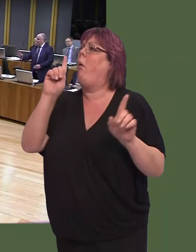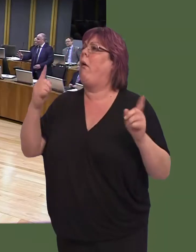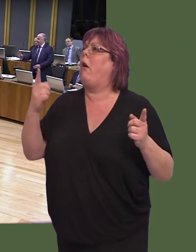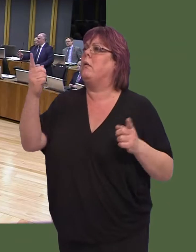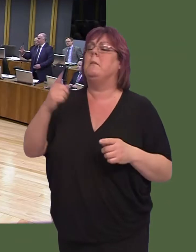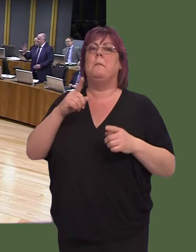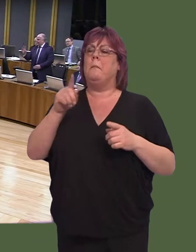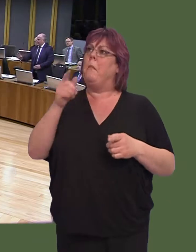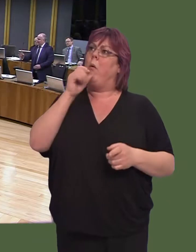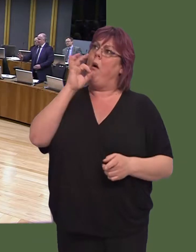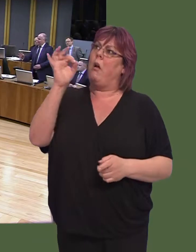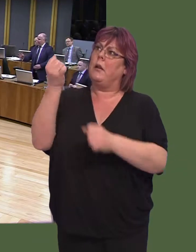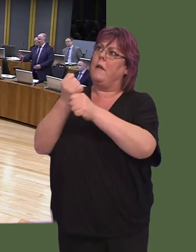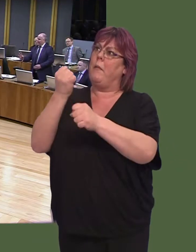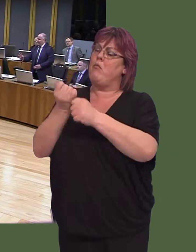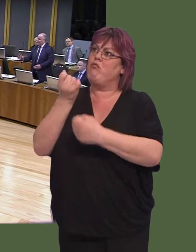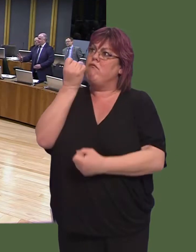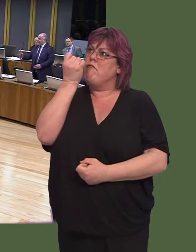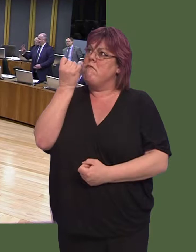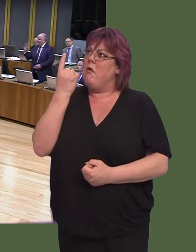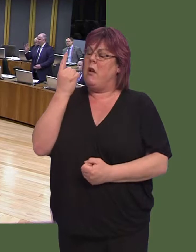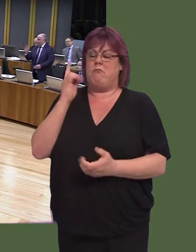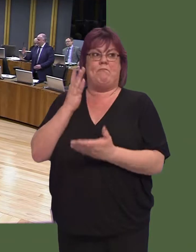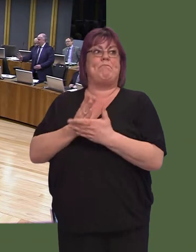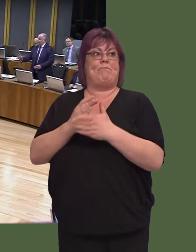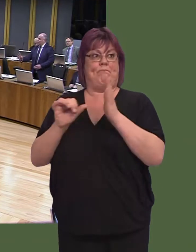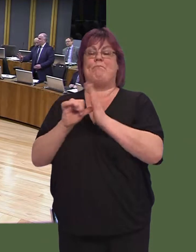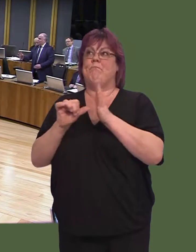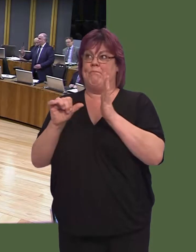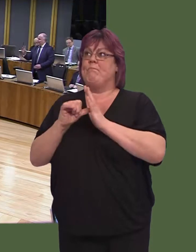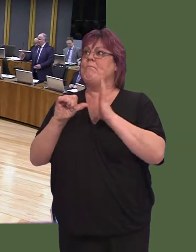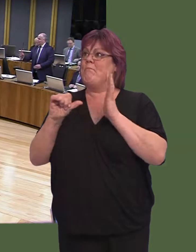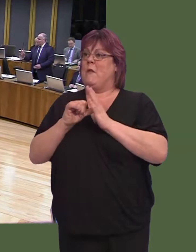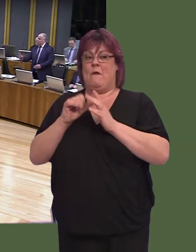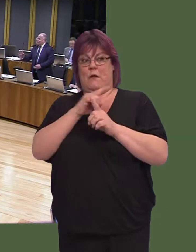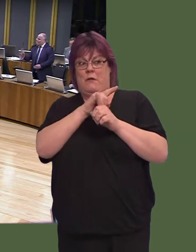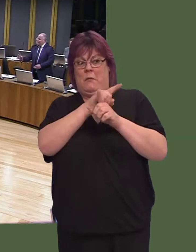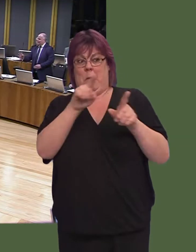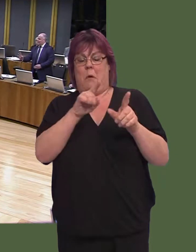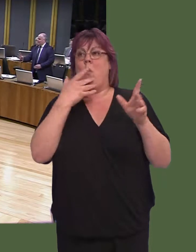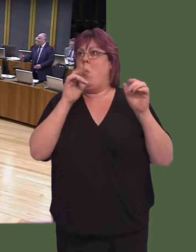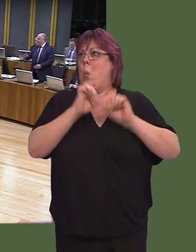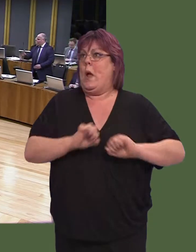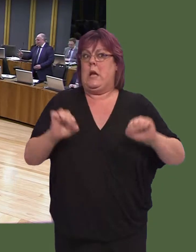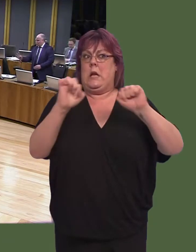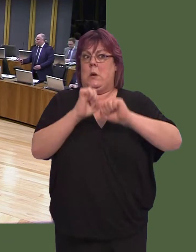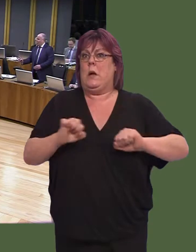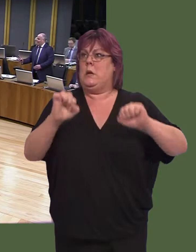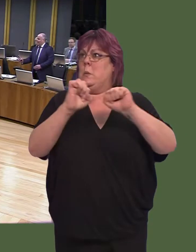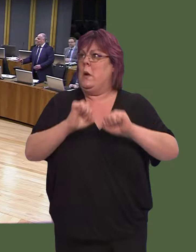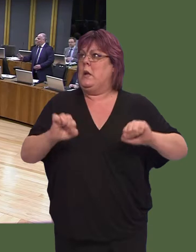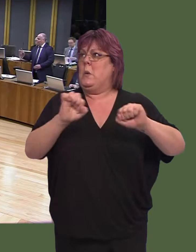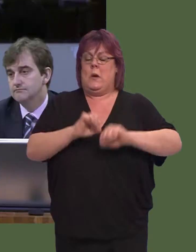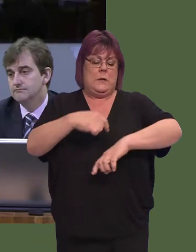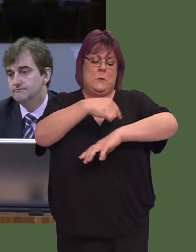can't do that. But does the government recognise that there is a real issue when it comes to certain waiting times across the